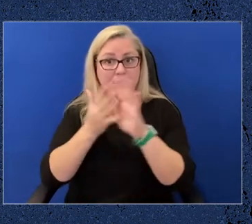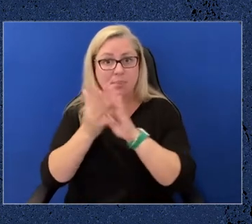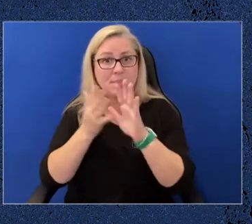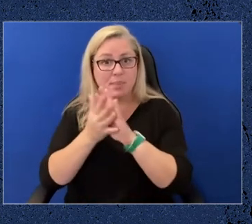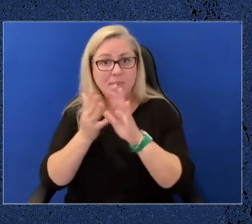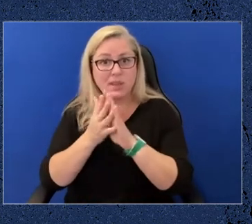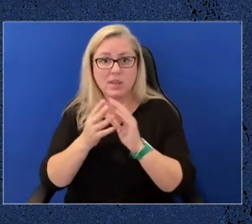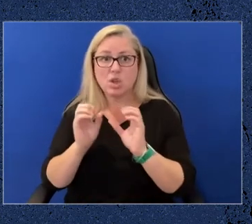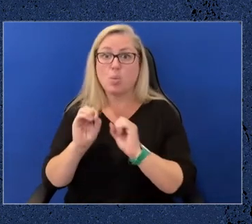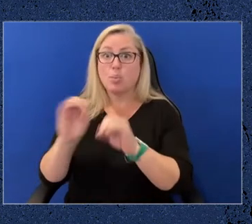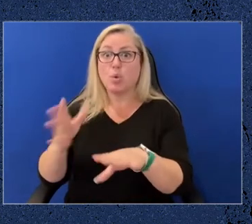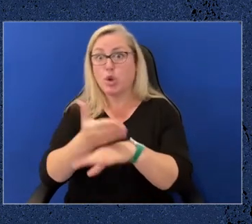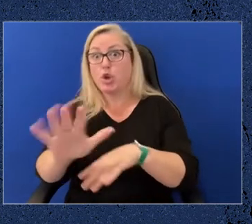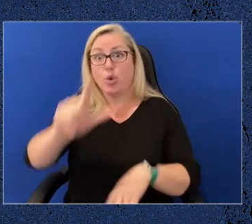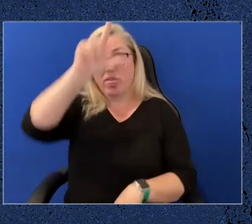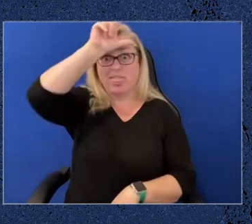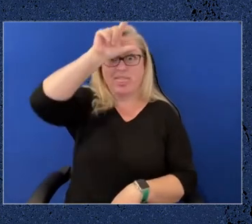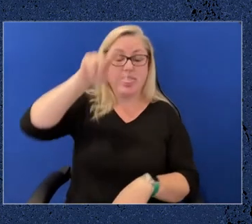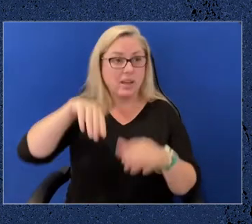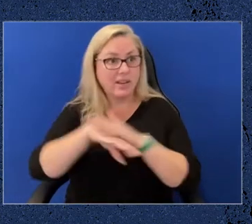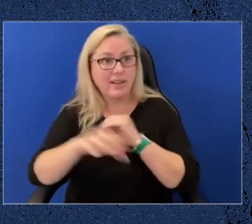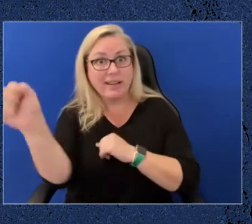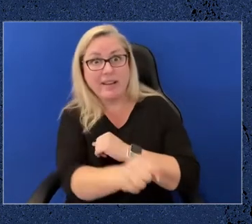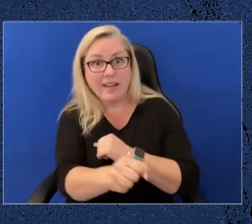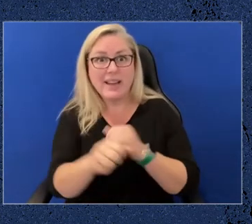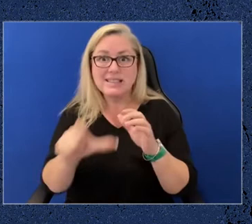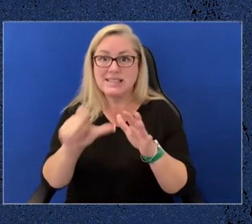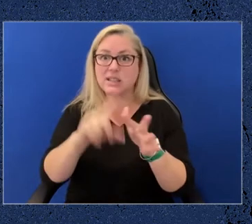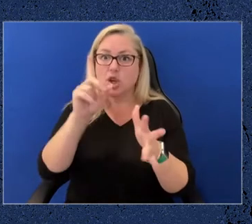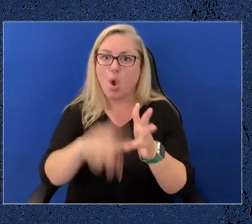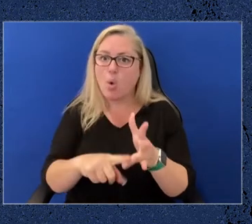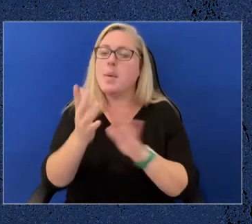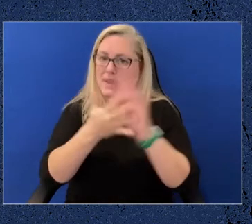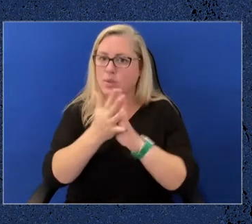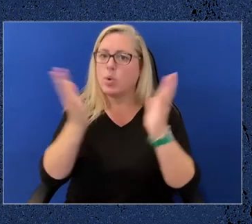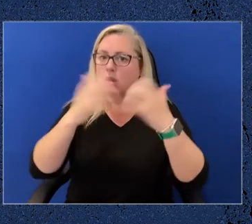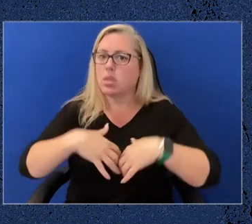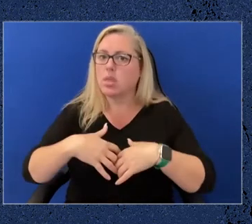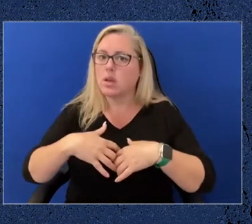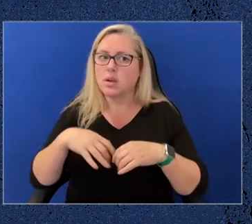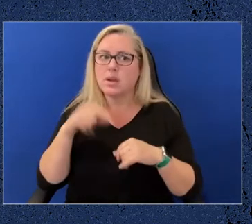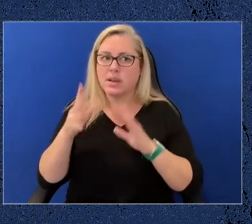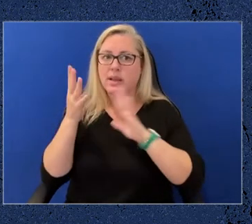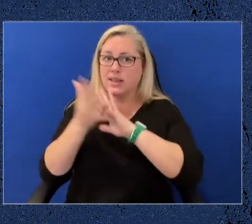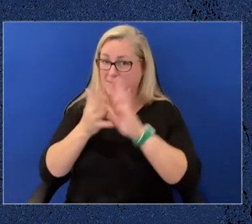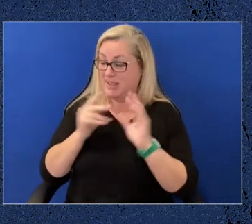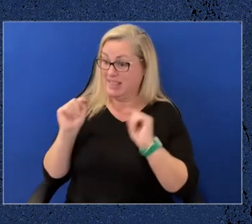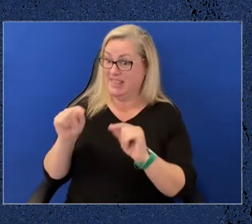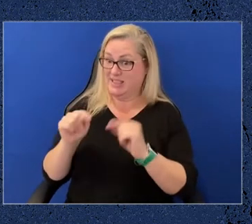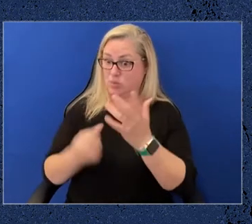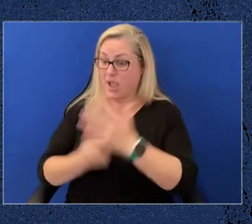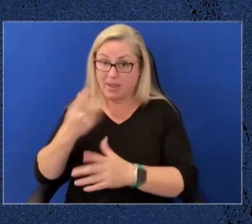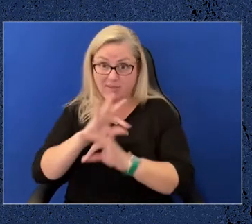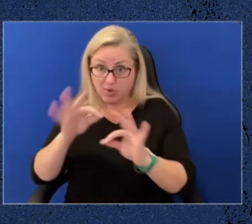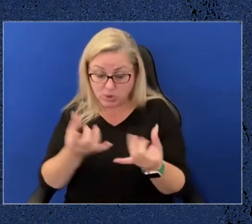a novice in as a CEO of a major company. It'll fail, you know? And it just becomes another opportunity to set us up for failure. Mm. And take stuff away.